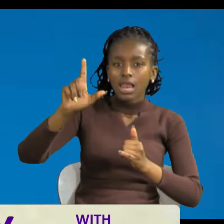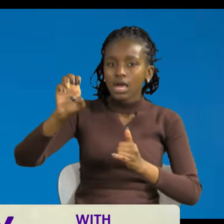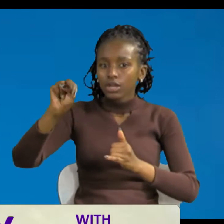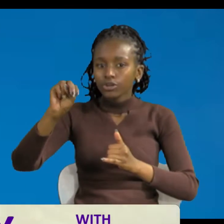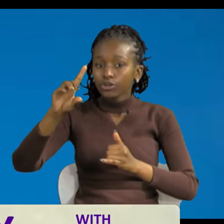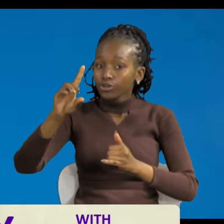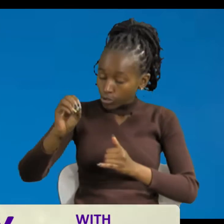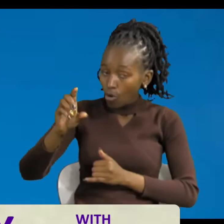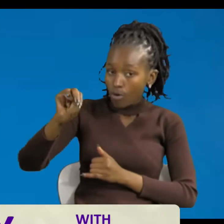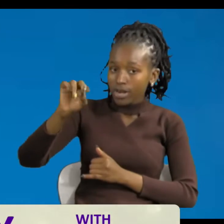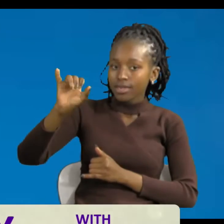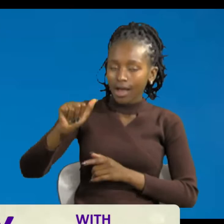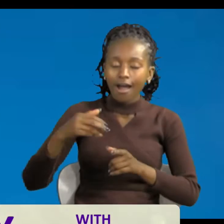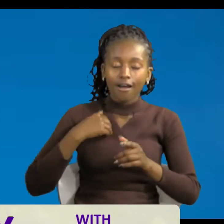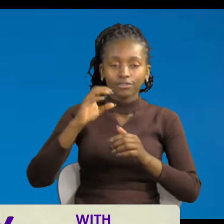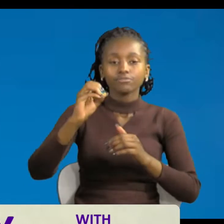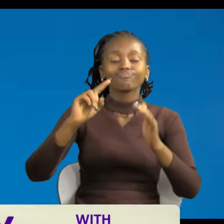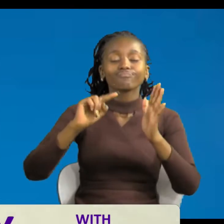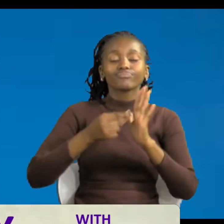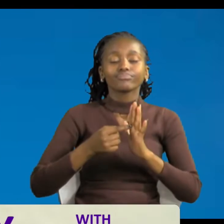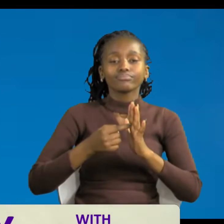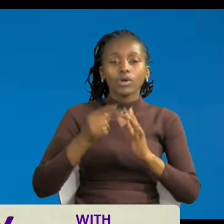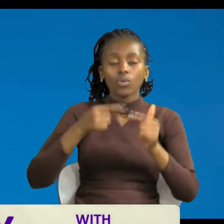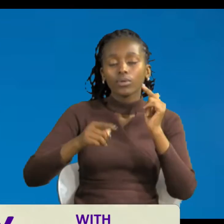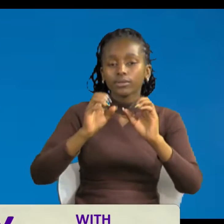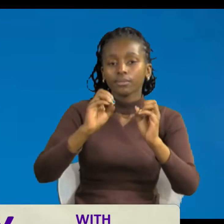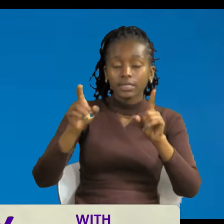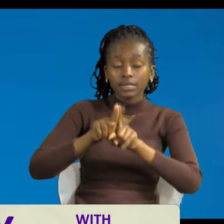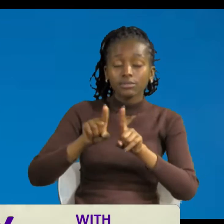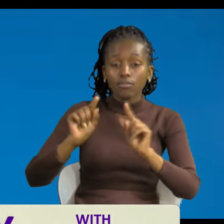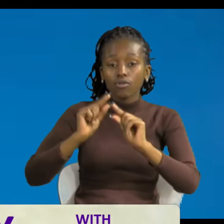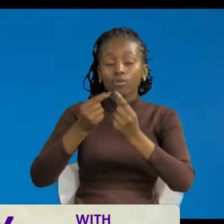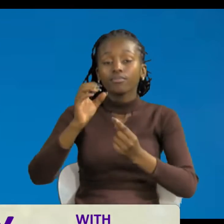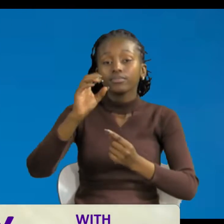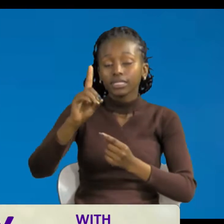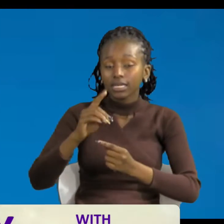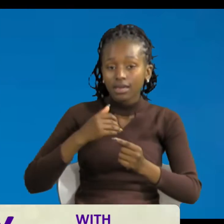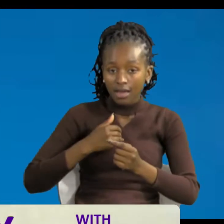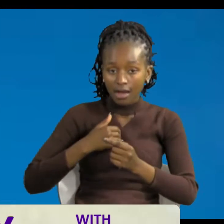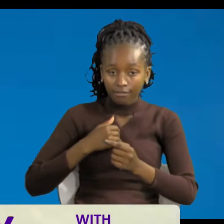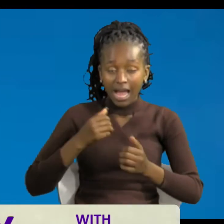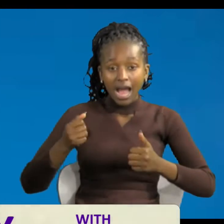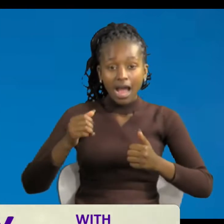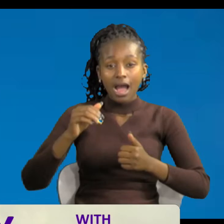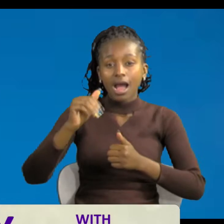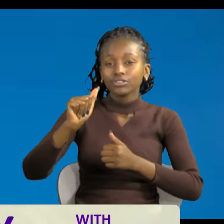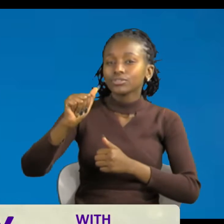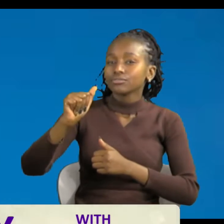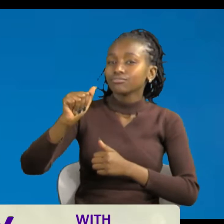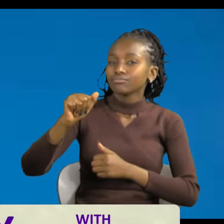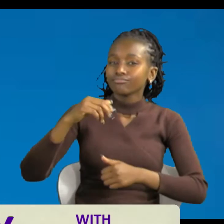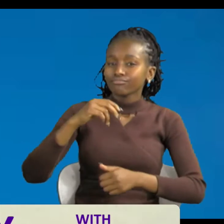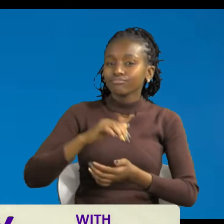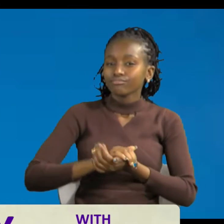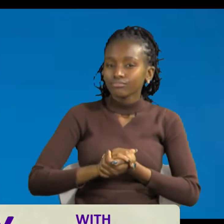trailing with 0 points so far. Group D, where Senegal is also in, we have Argentina and Senegal tying at number